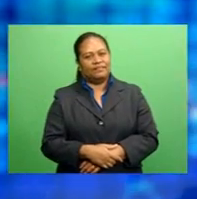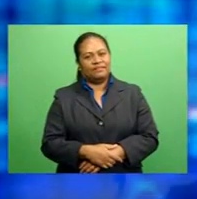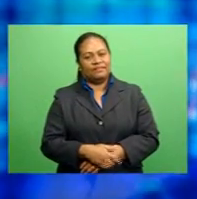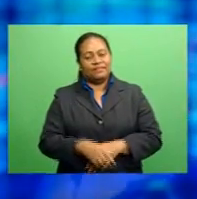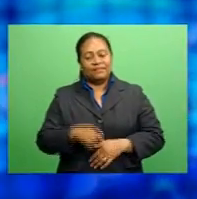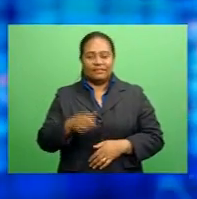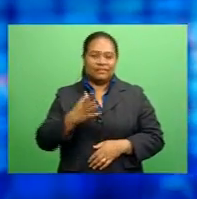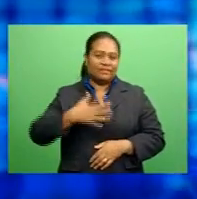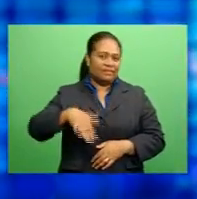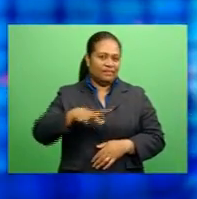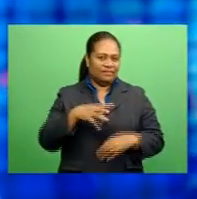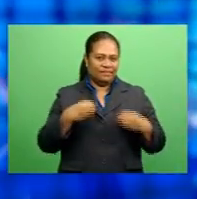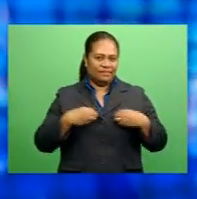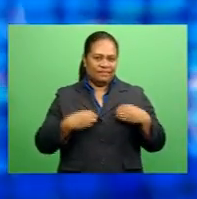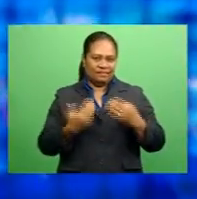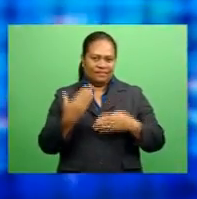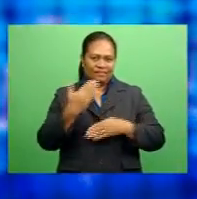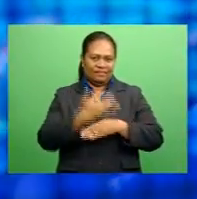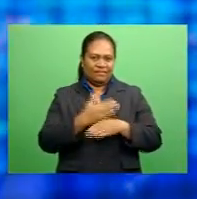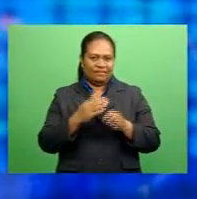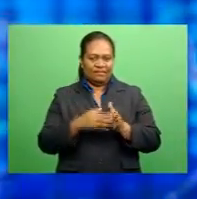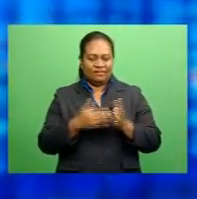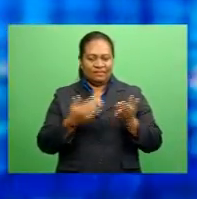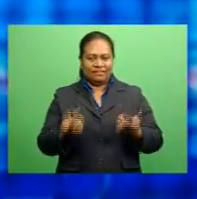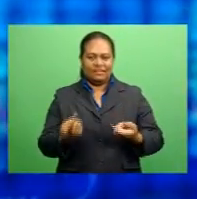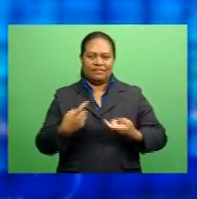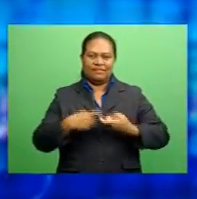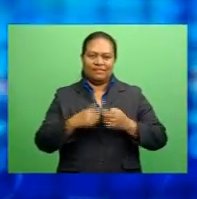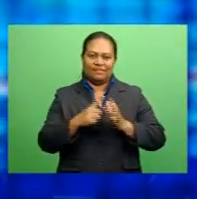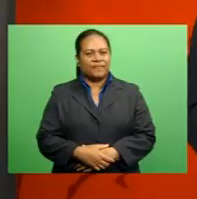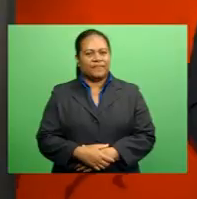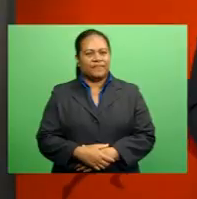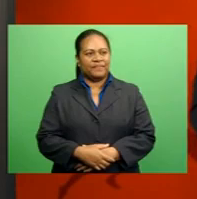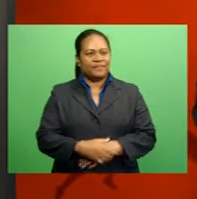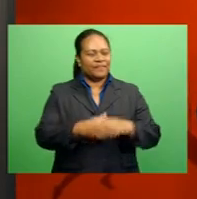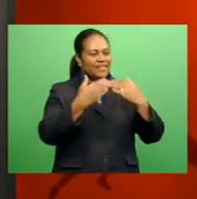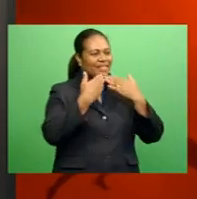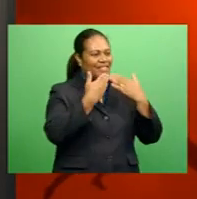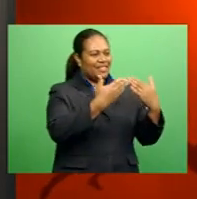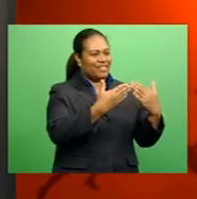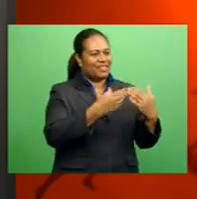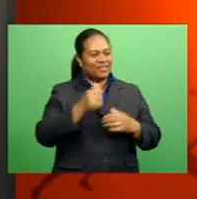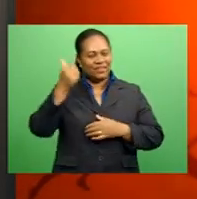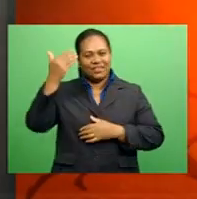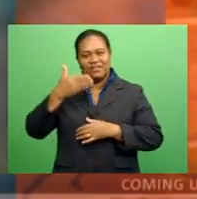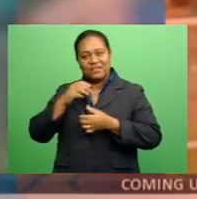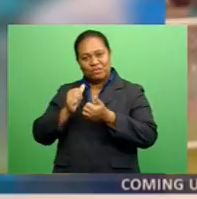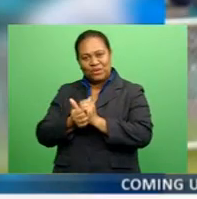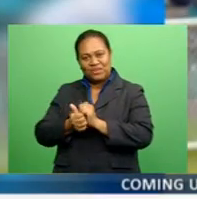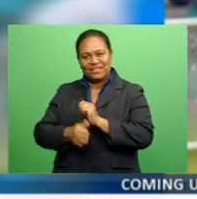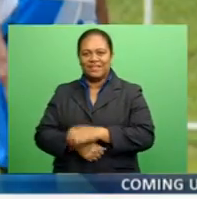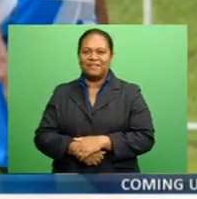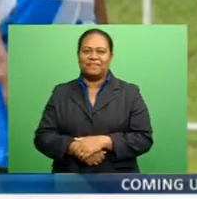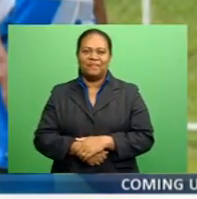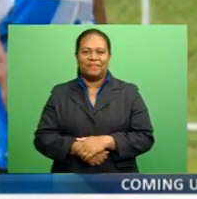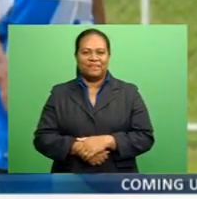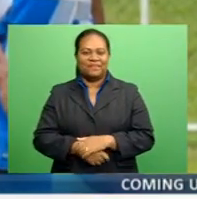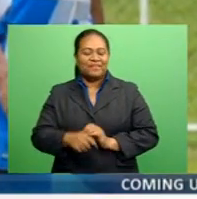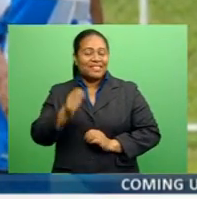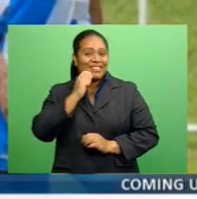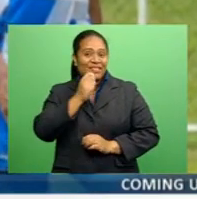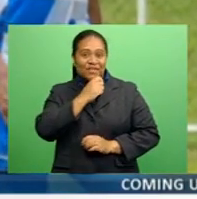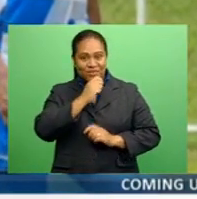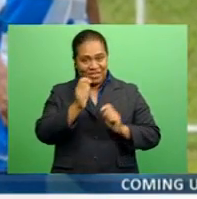And that's it from Business Tonight. We now join Jamie with the latest in sports. Thank you and good evening. Ahead in sports.